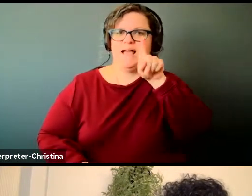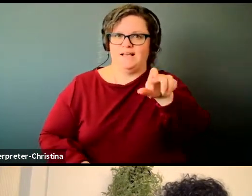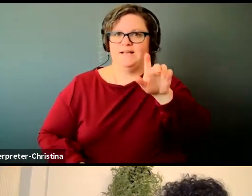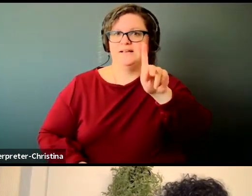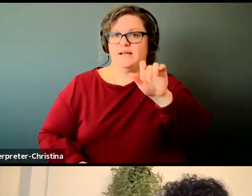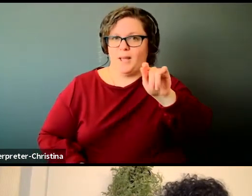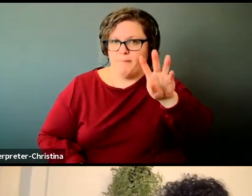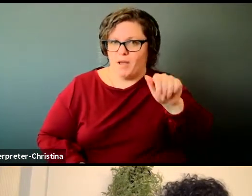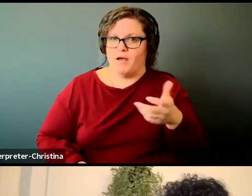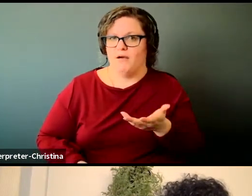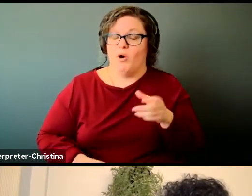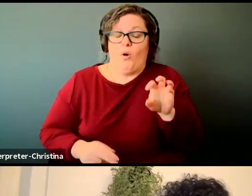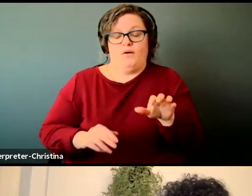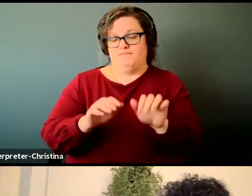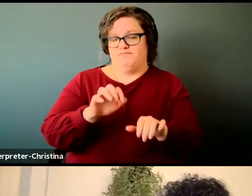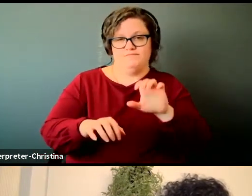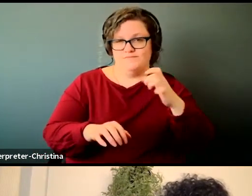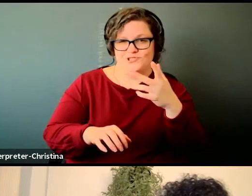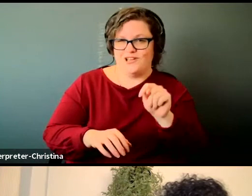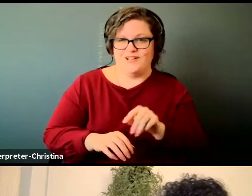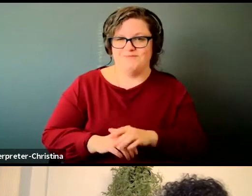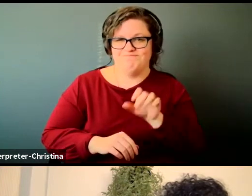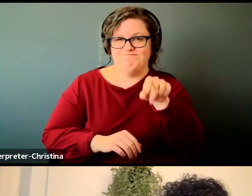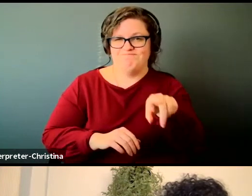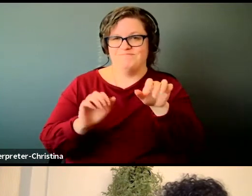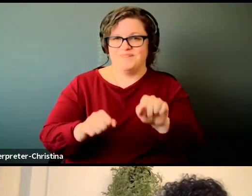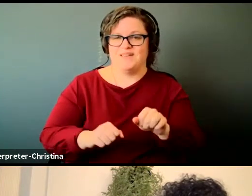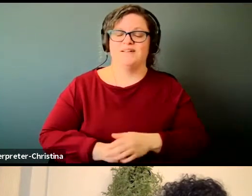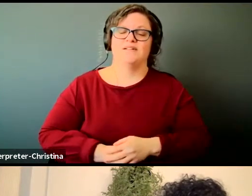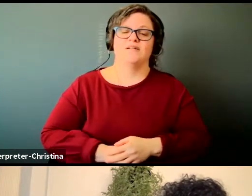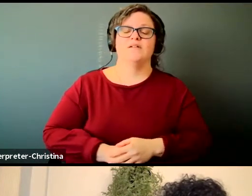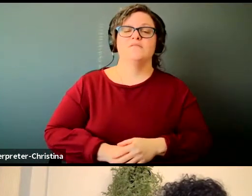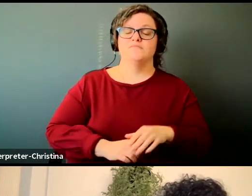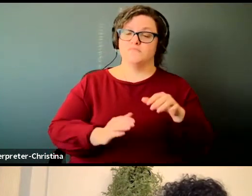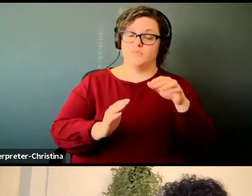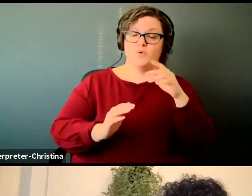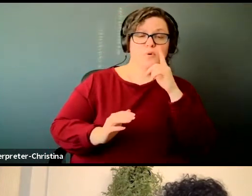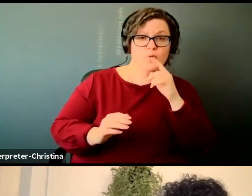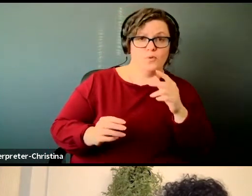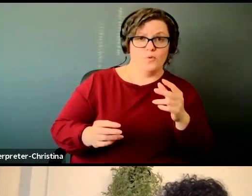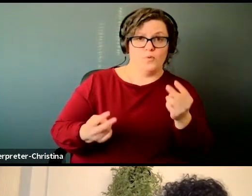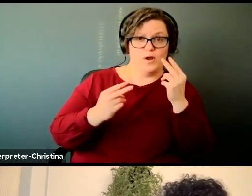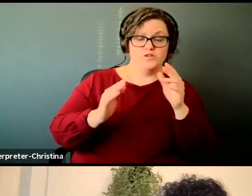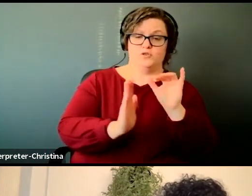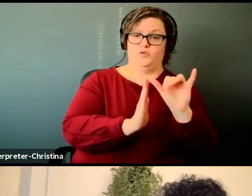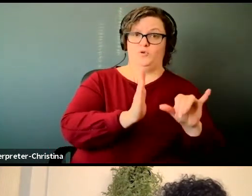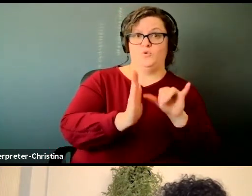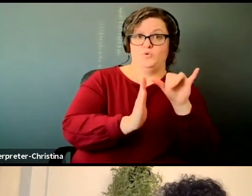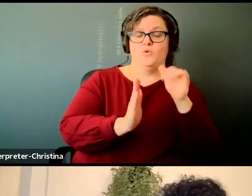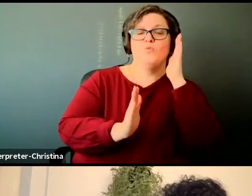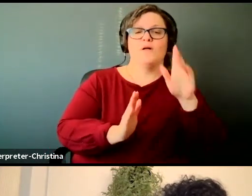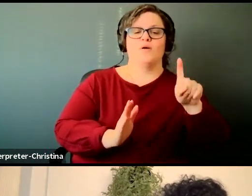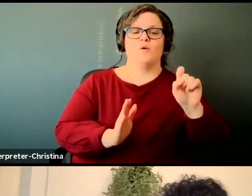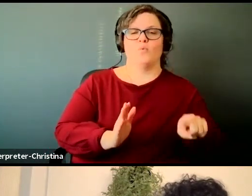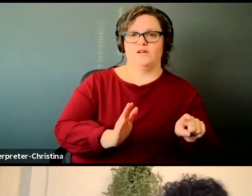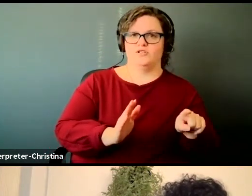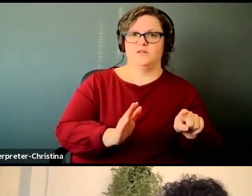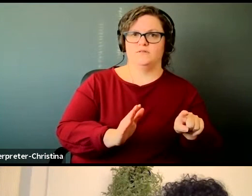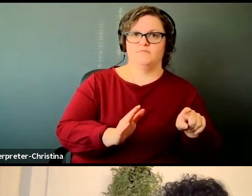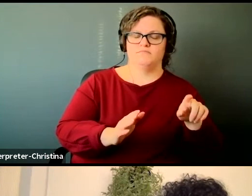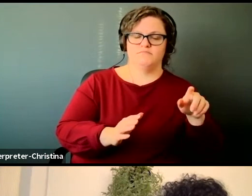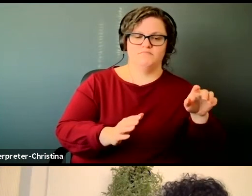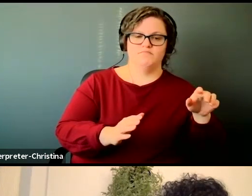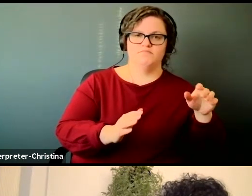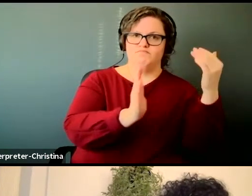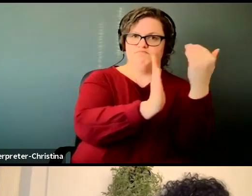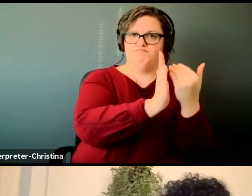That's how that is going to go. We will also be collecting questions over on YouTube and delivering them here to